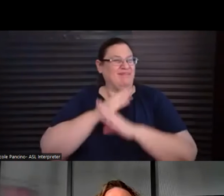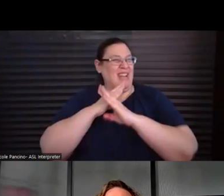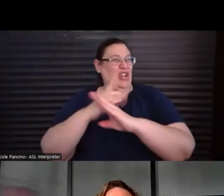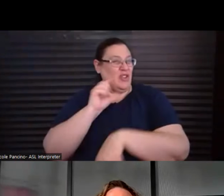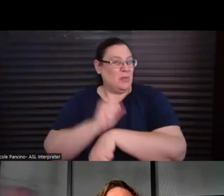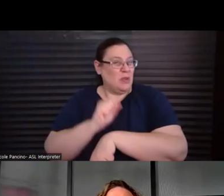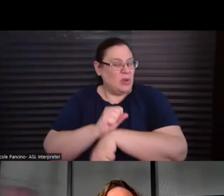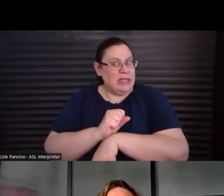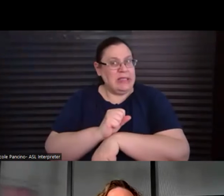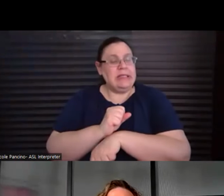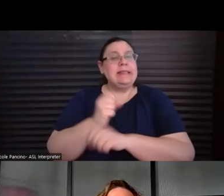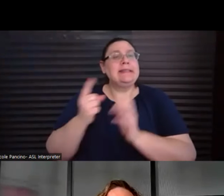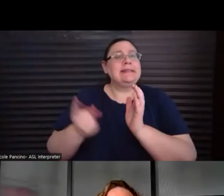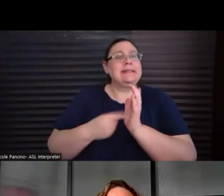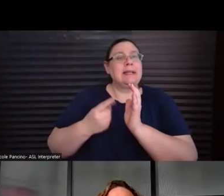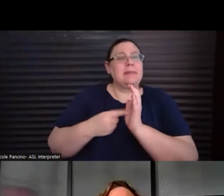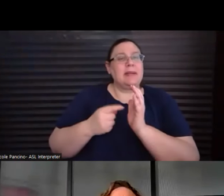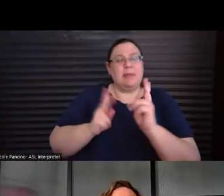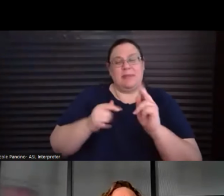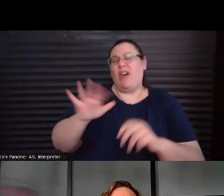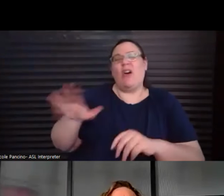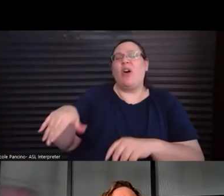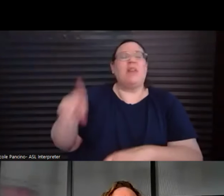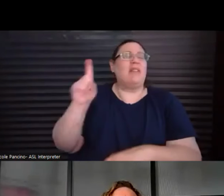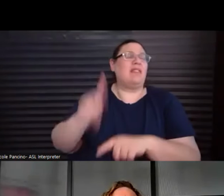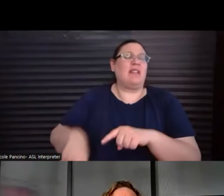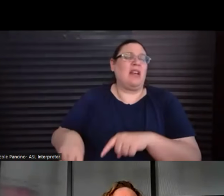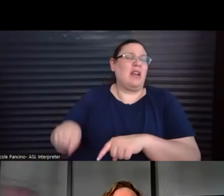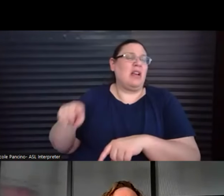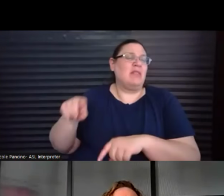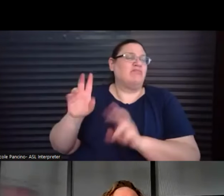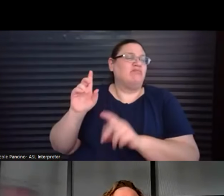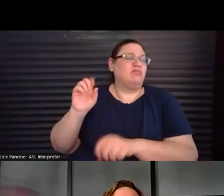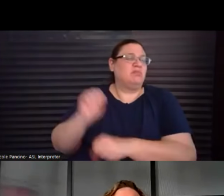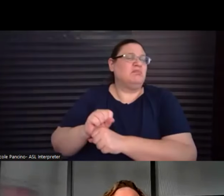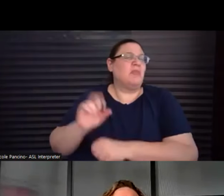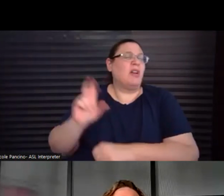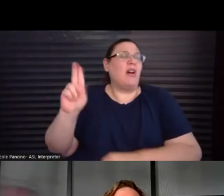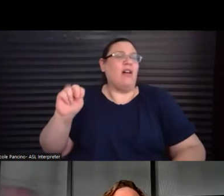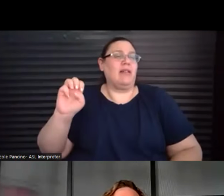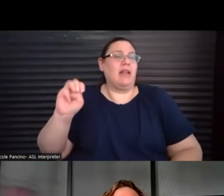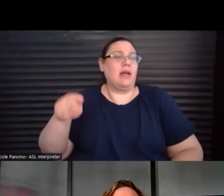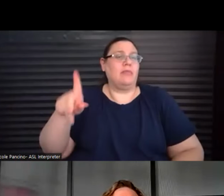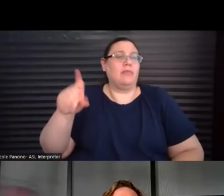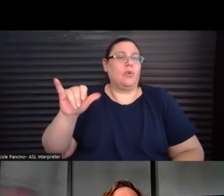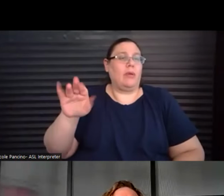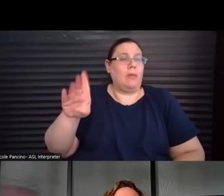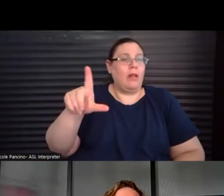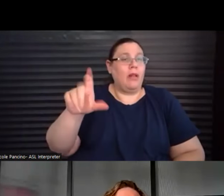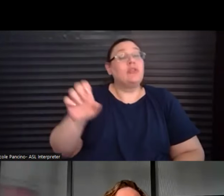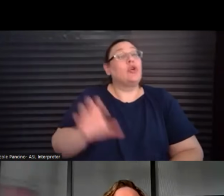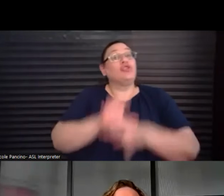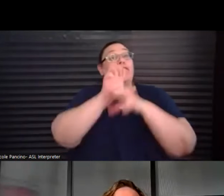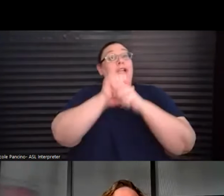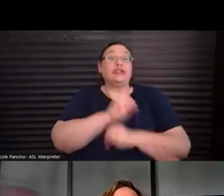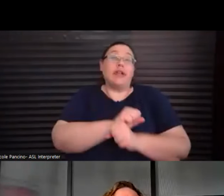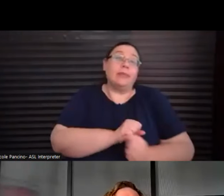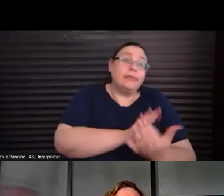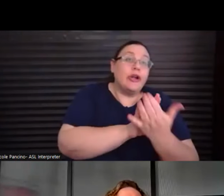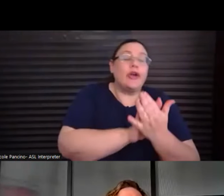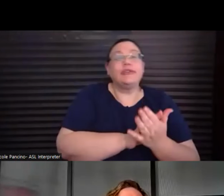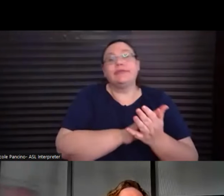be deemed as unemployable. So what we see as a traditional job development approach, things like vocational